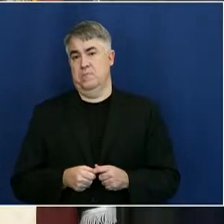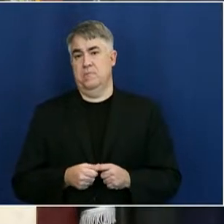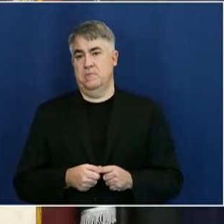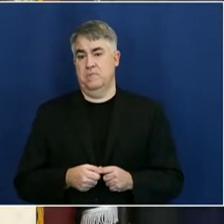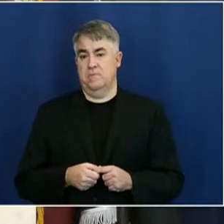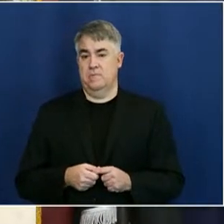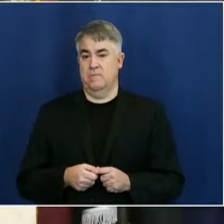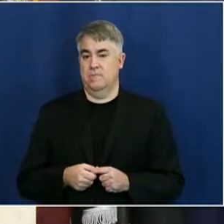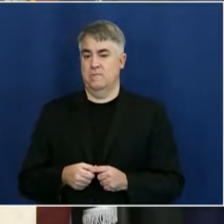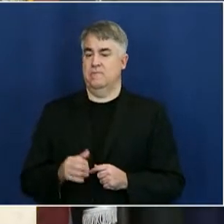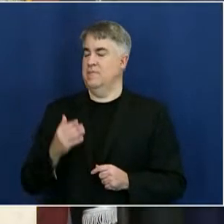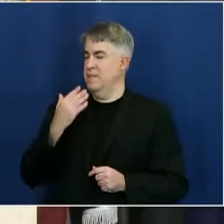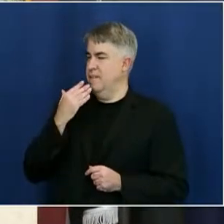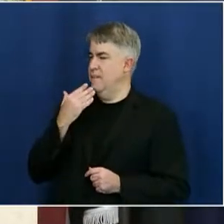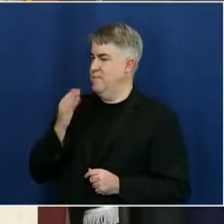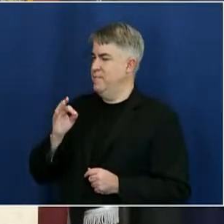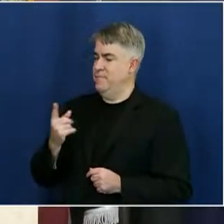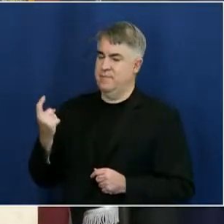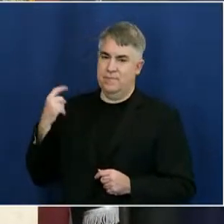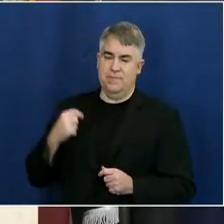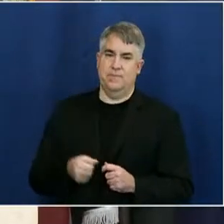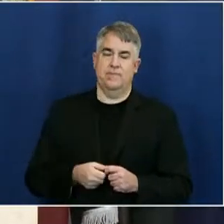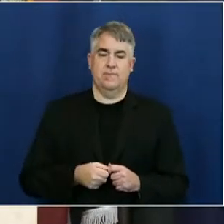Thank you, guys. Really appreciate that. That sounds good.